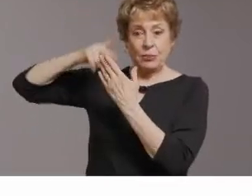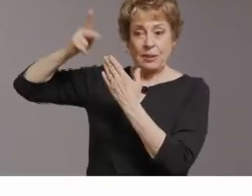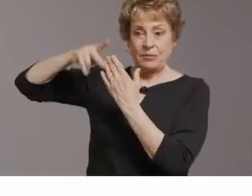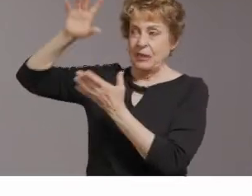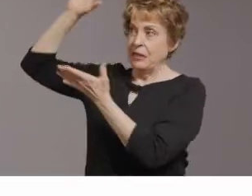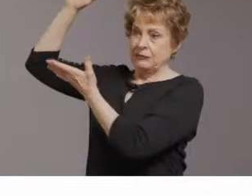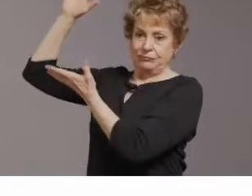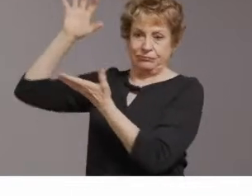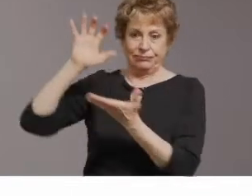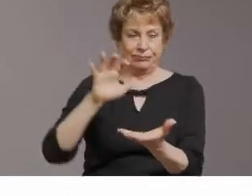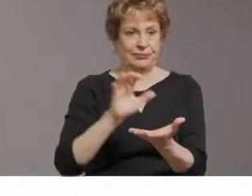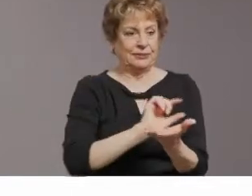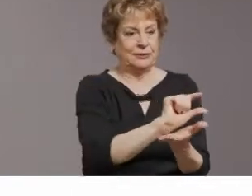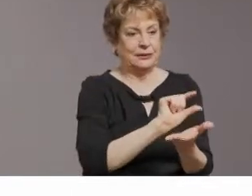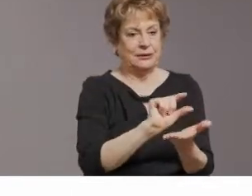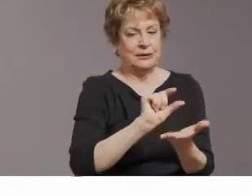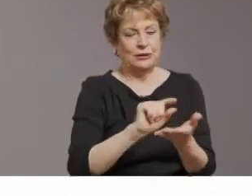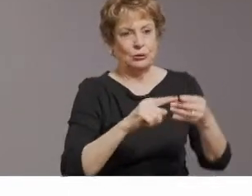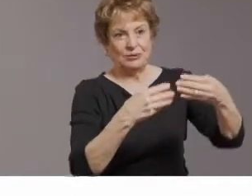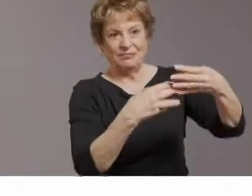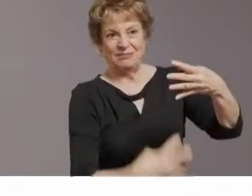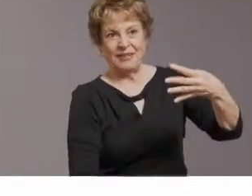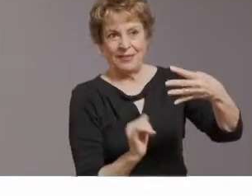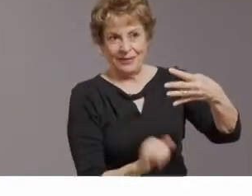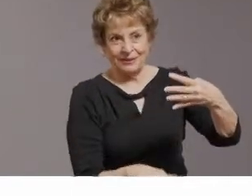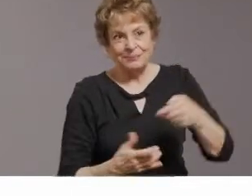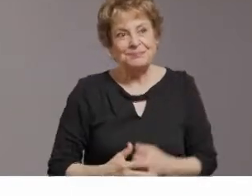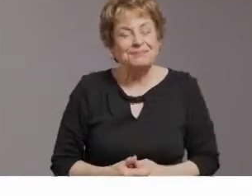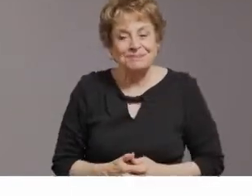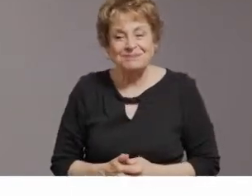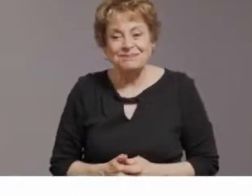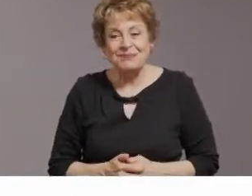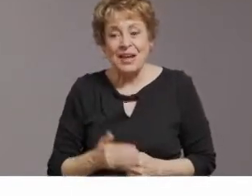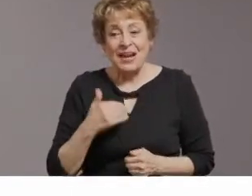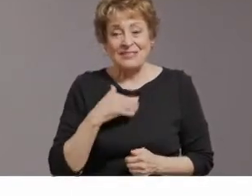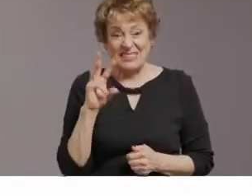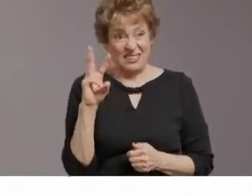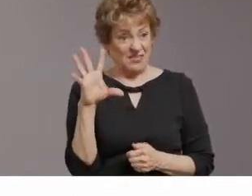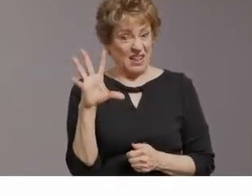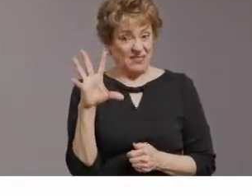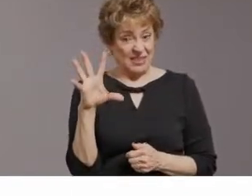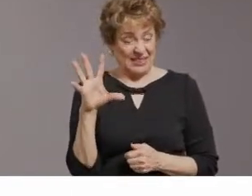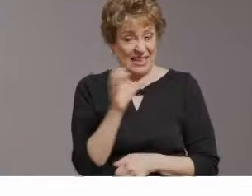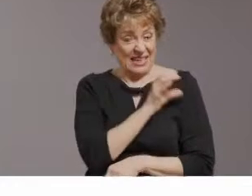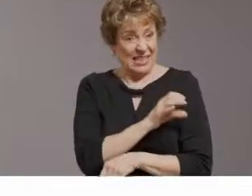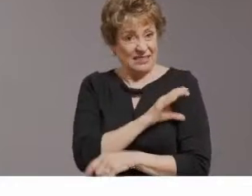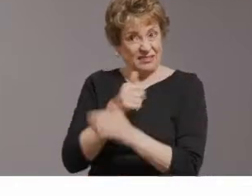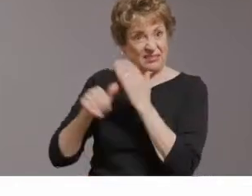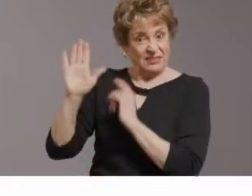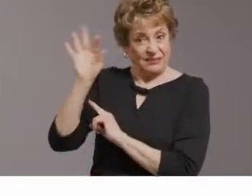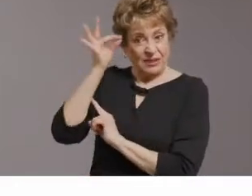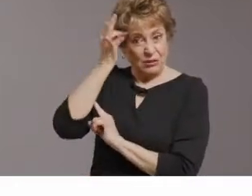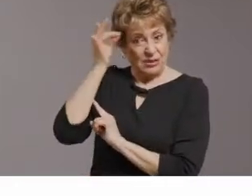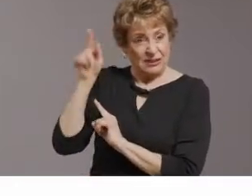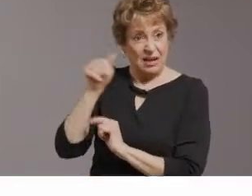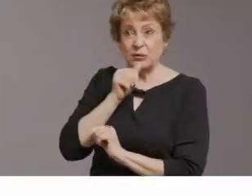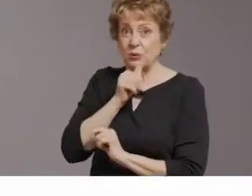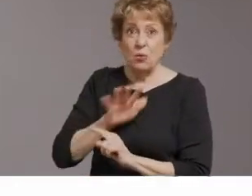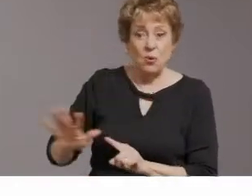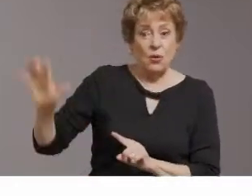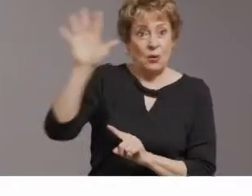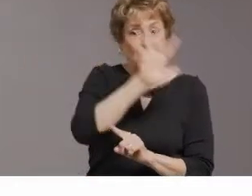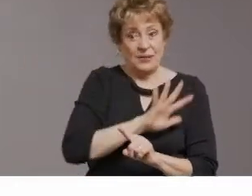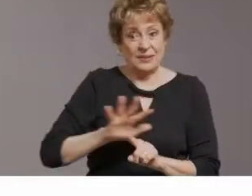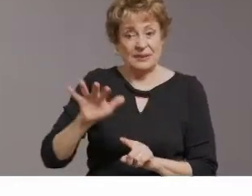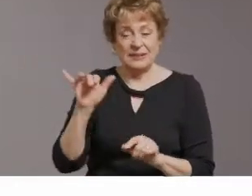are utilizing 65 federally qualified health centers in Arizona to get a federal allocation of